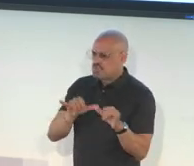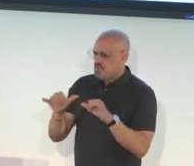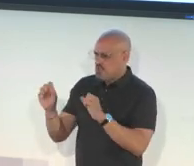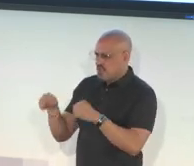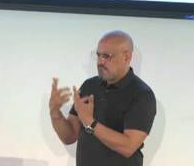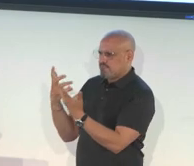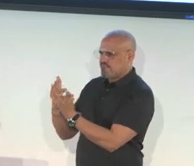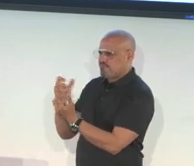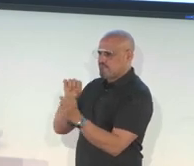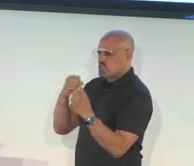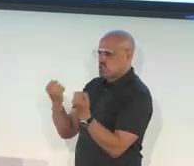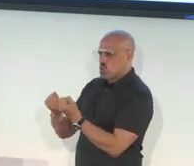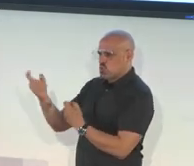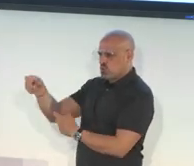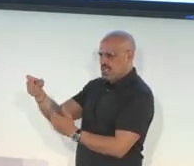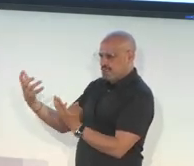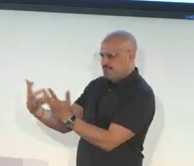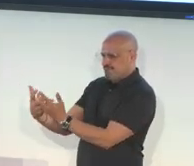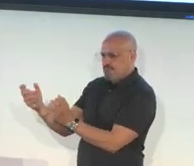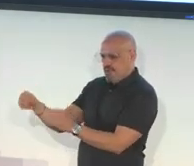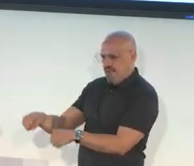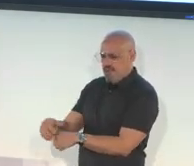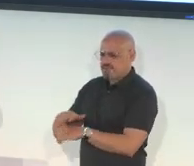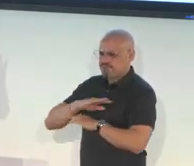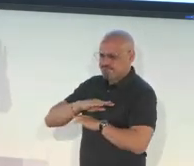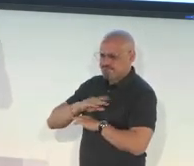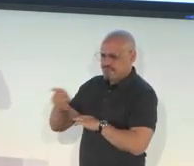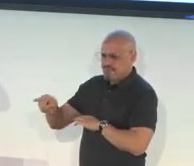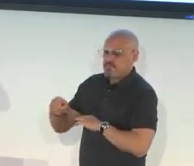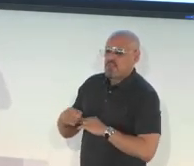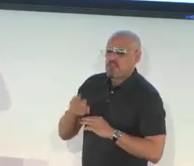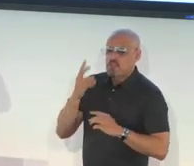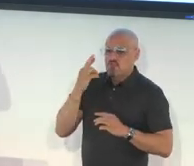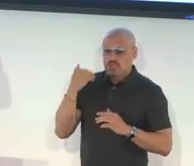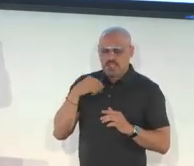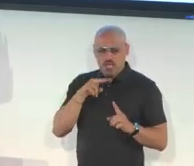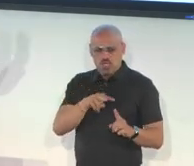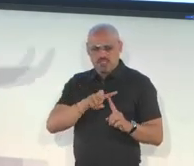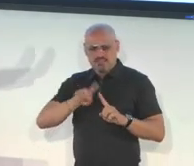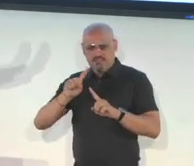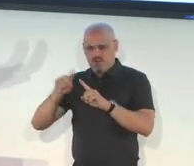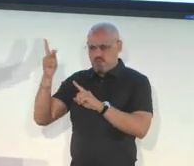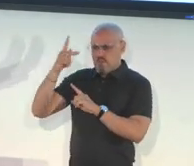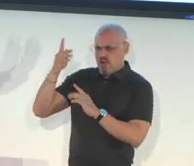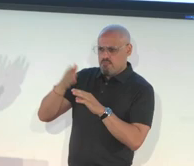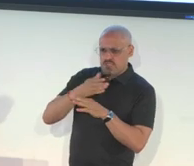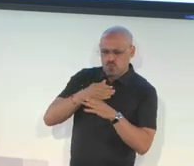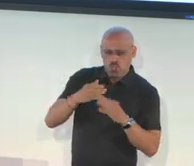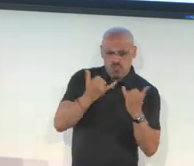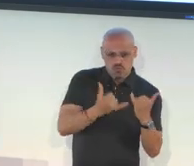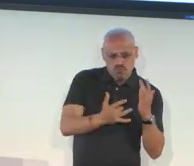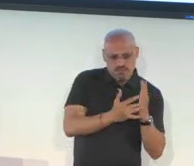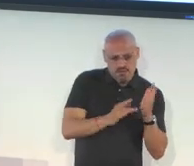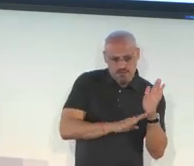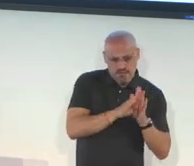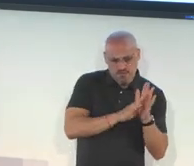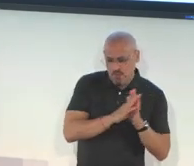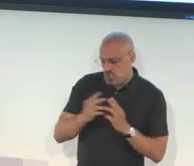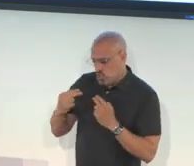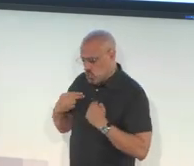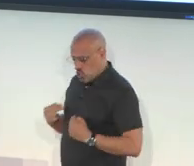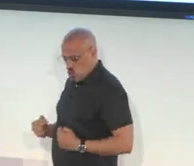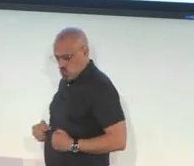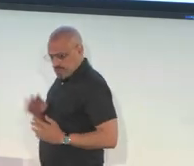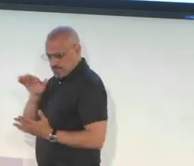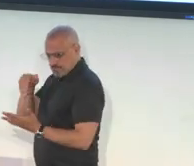social need. What we have to think about, and the reason I look at that different paradigm between our current technological development and our human-centered